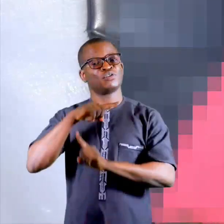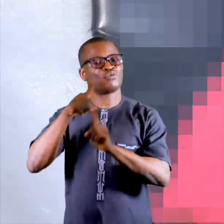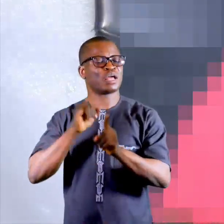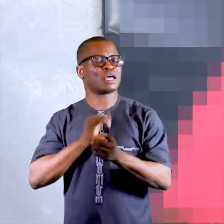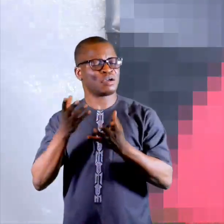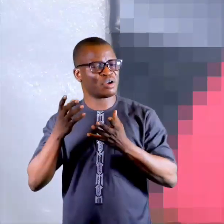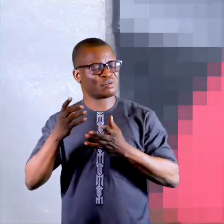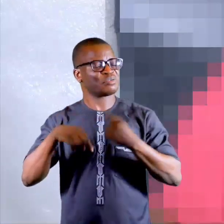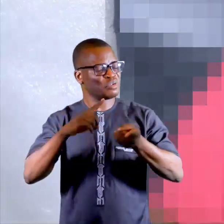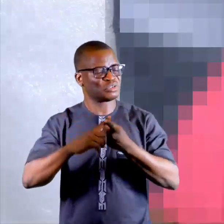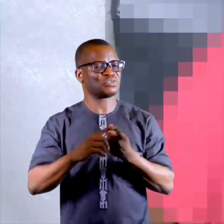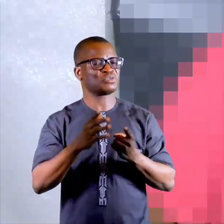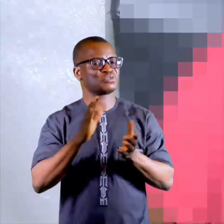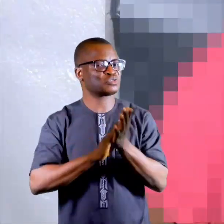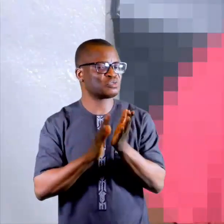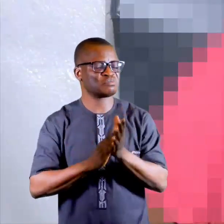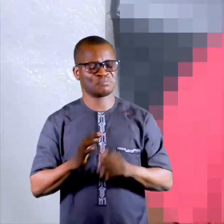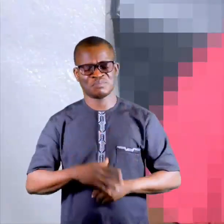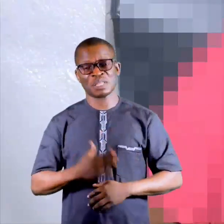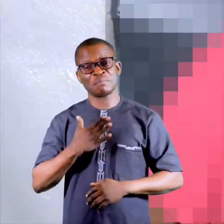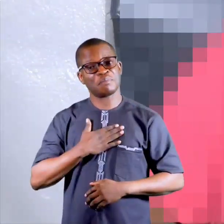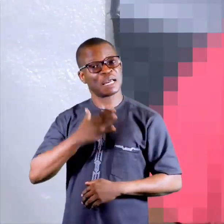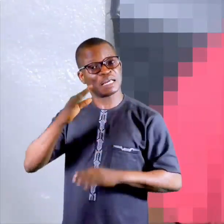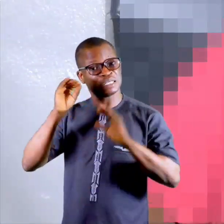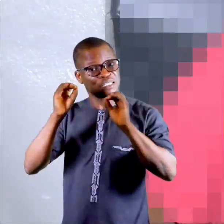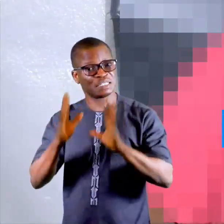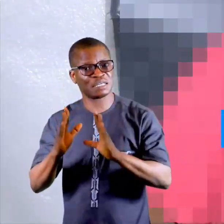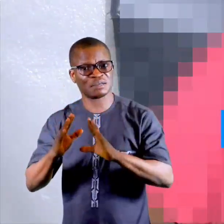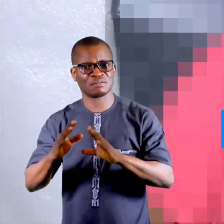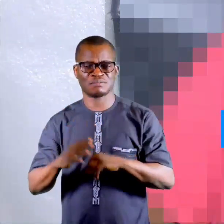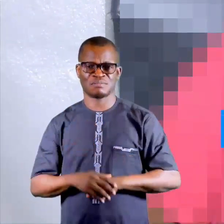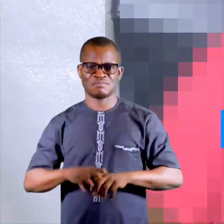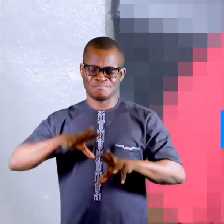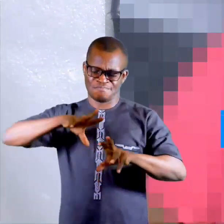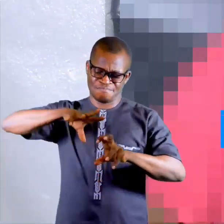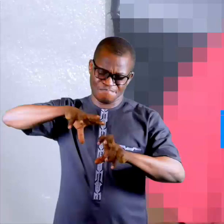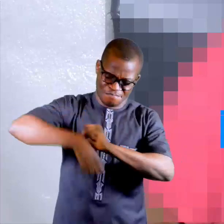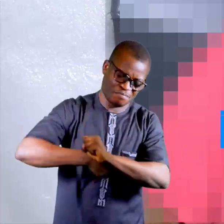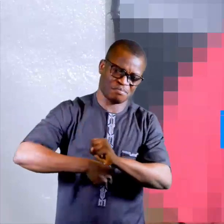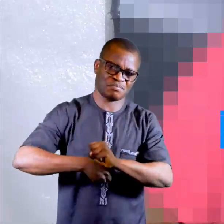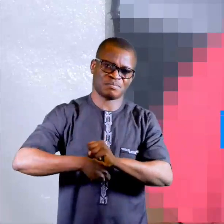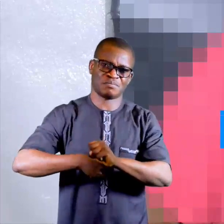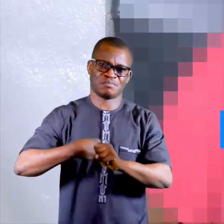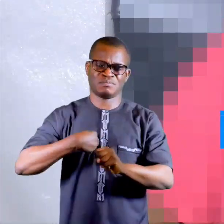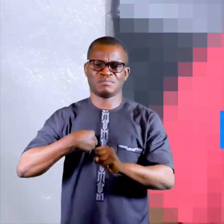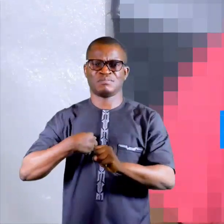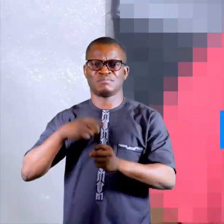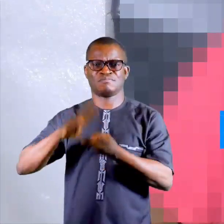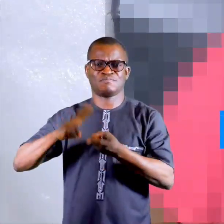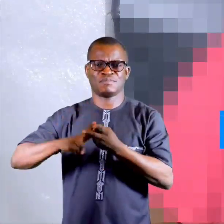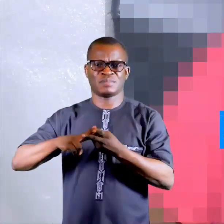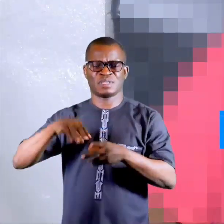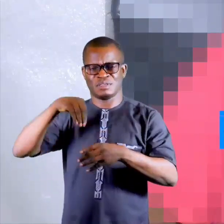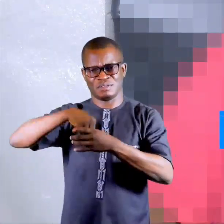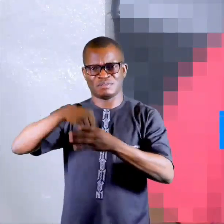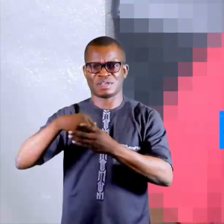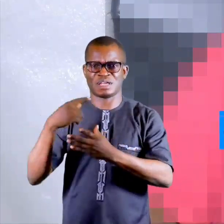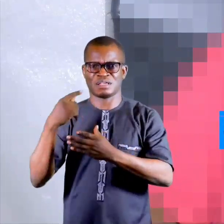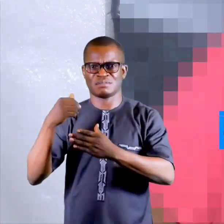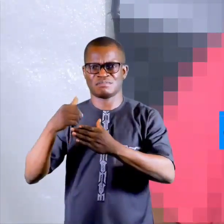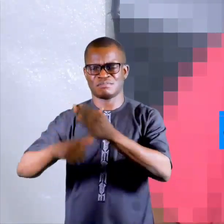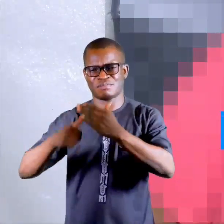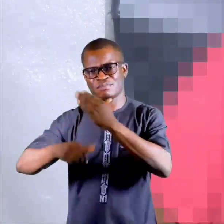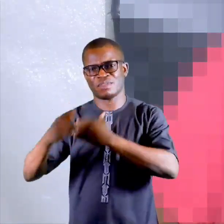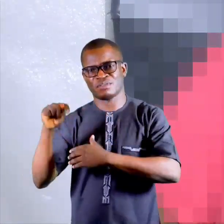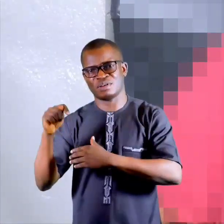When I went to school, my teacher, he raped me inside the toilet. The second day is